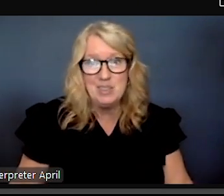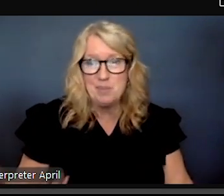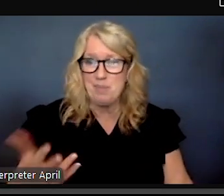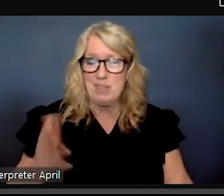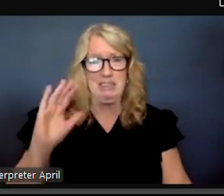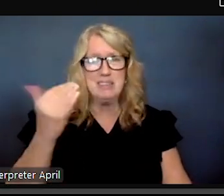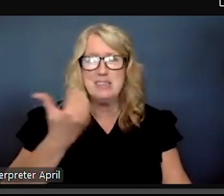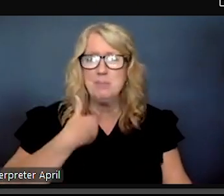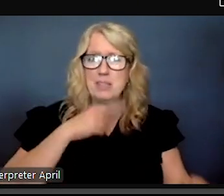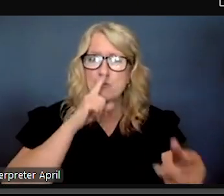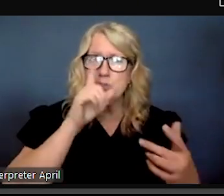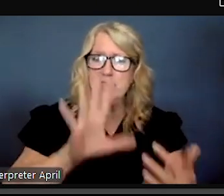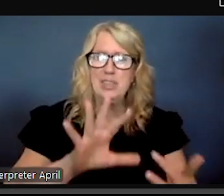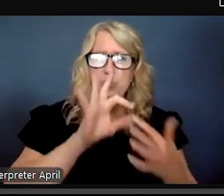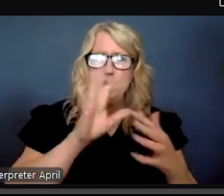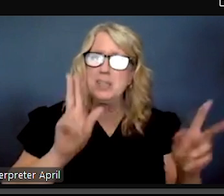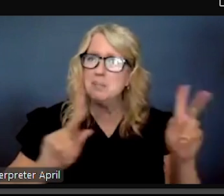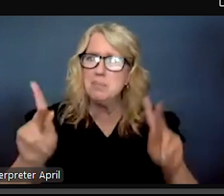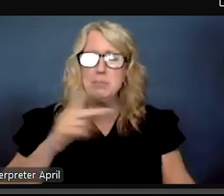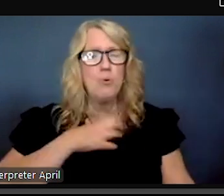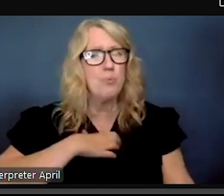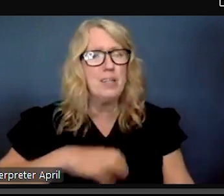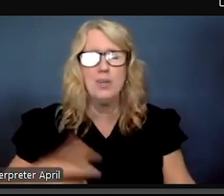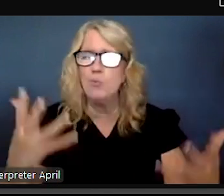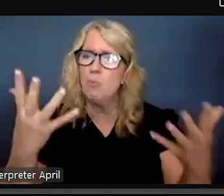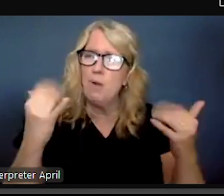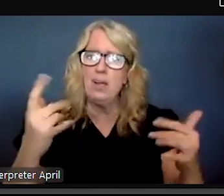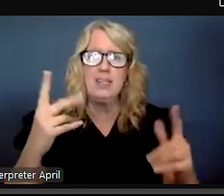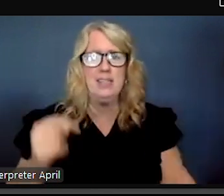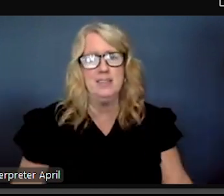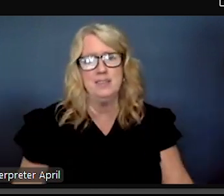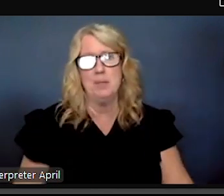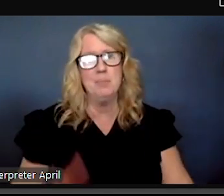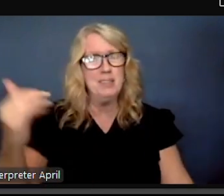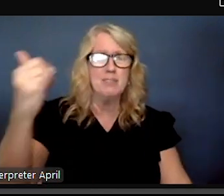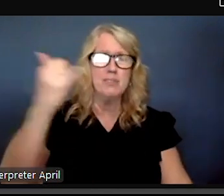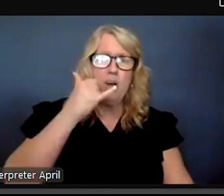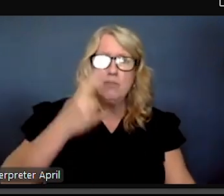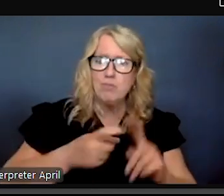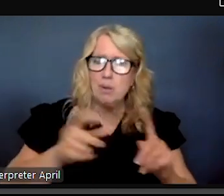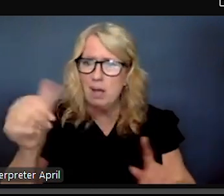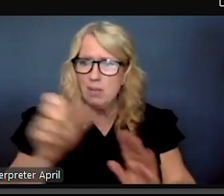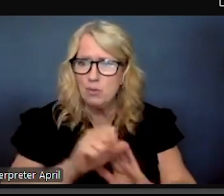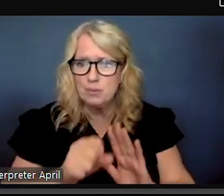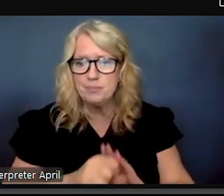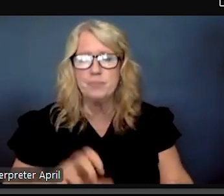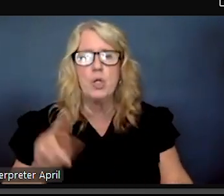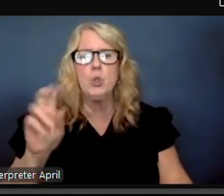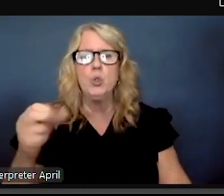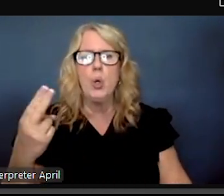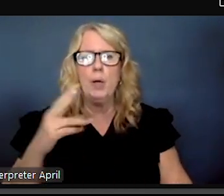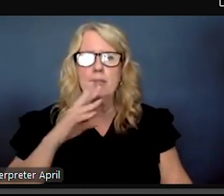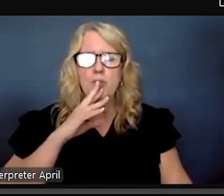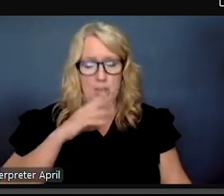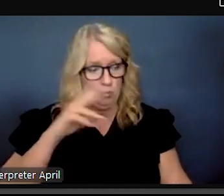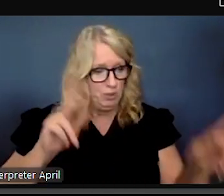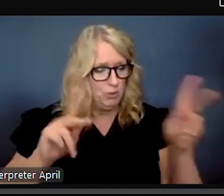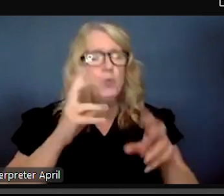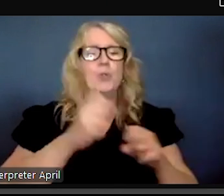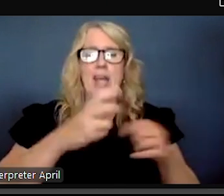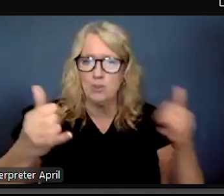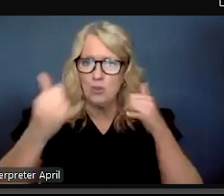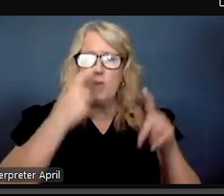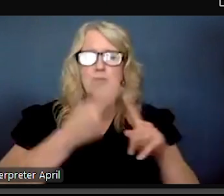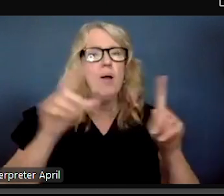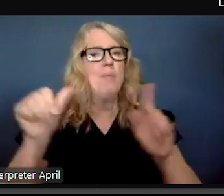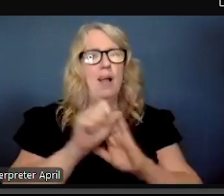real unique thing and people are hungry for it. And so you guys are getting calls from other states. We do get a lot of calls from other states. We